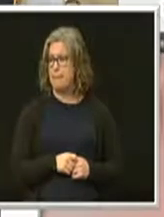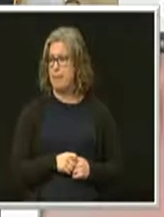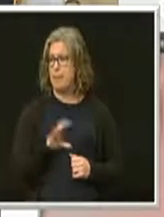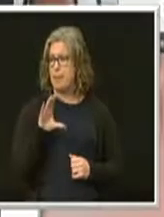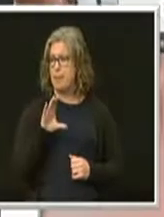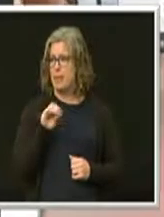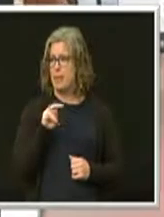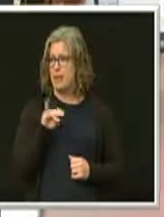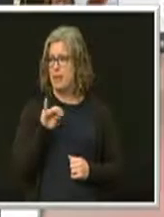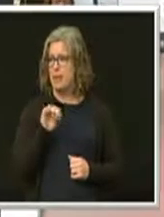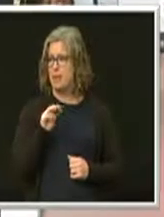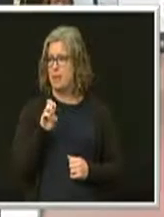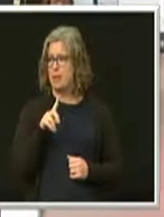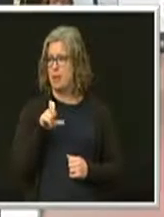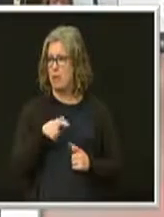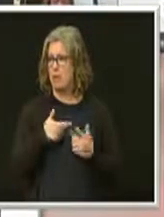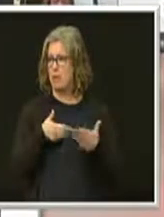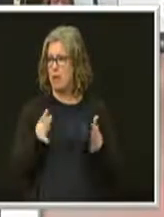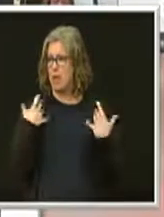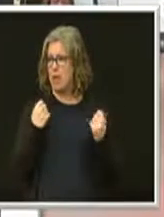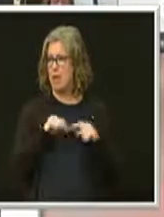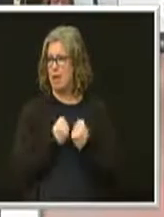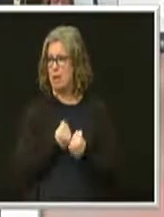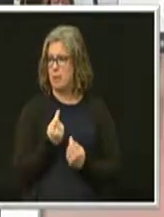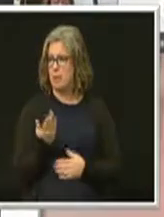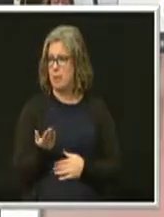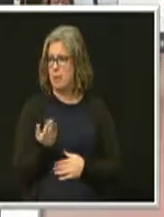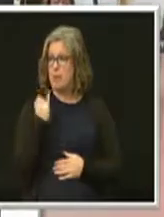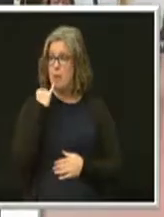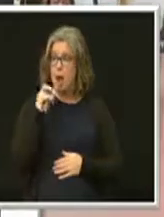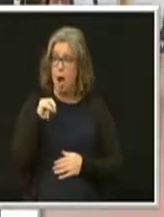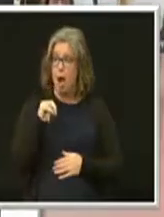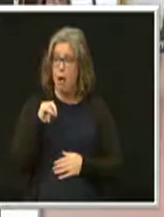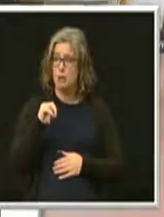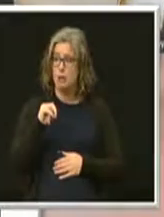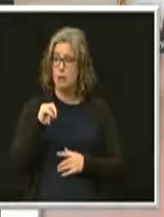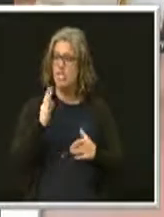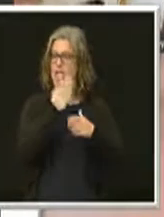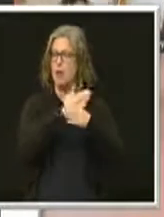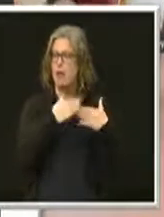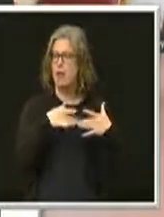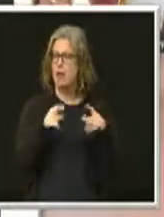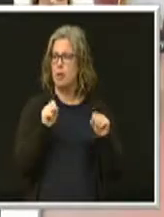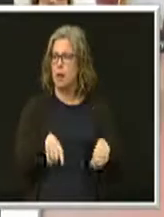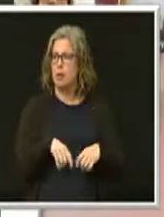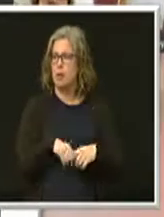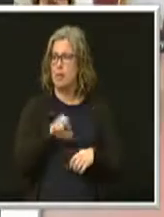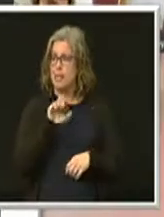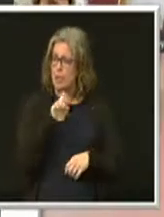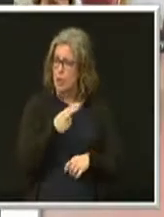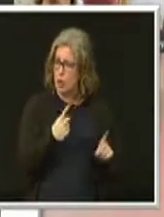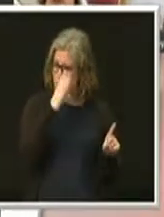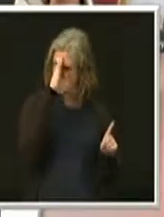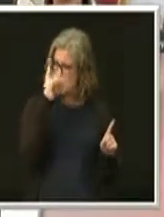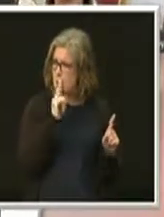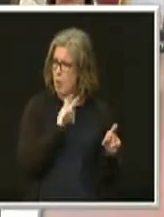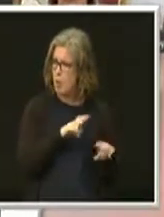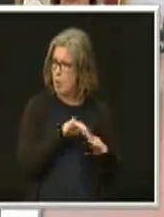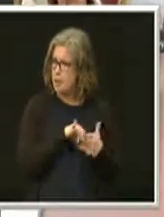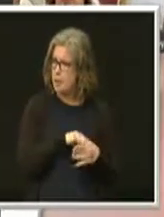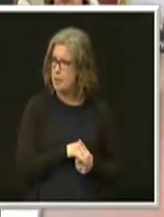Connie Mendel from our public health team. If you're on and you're picking up, just interrupt me. Or Sarah, do you have something to report on